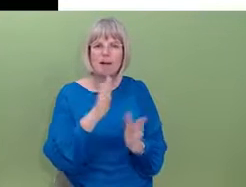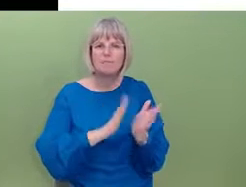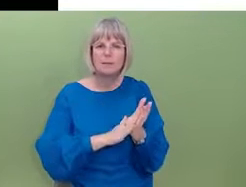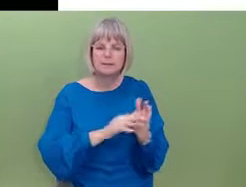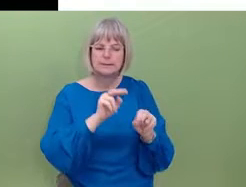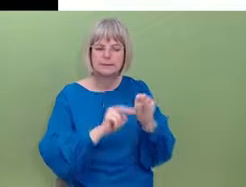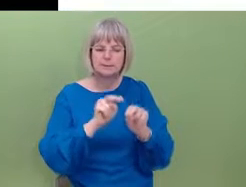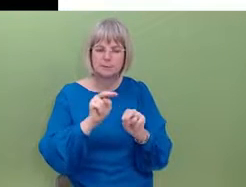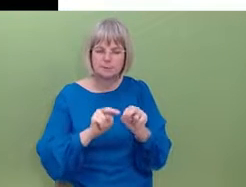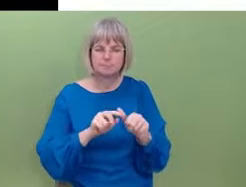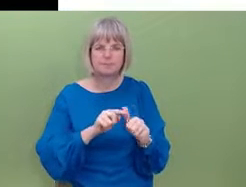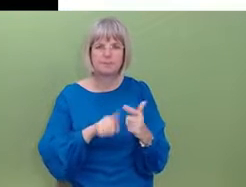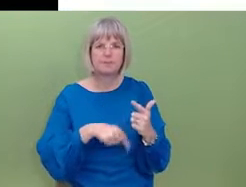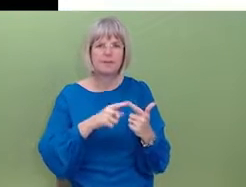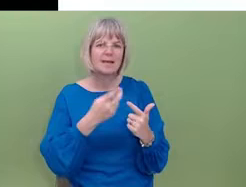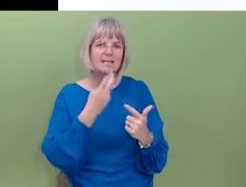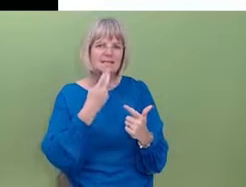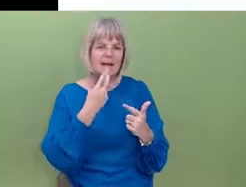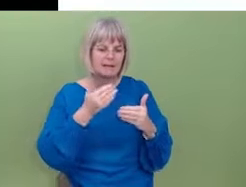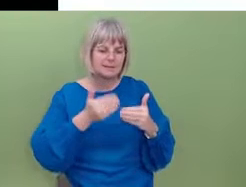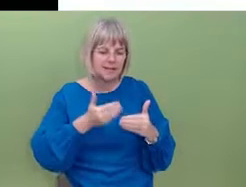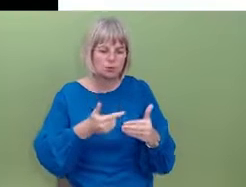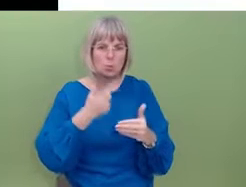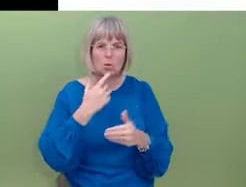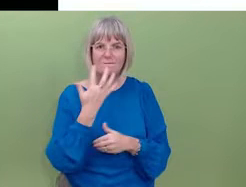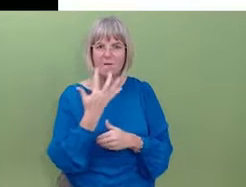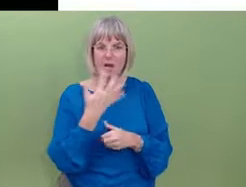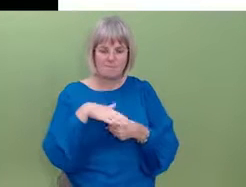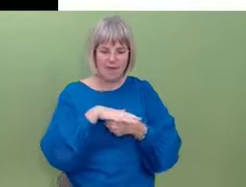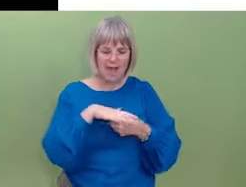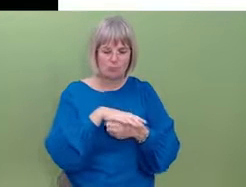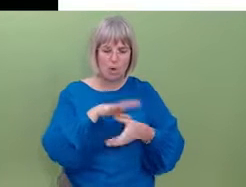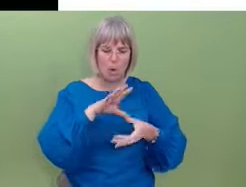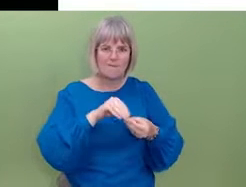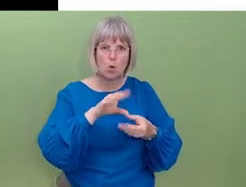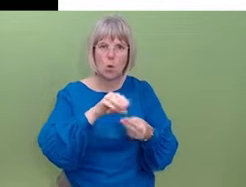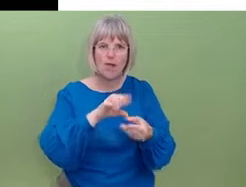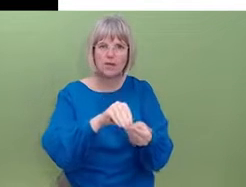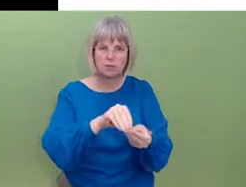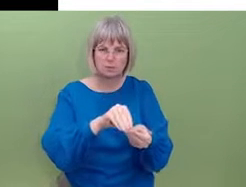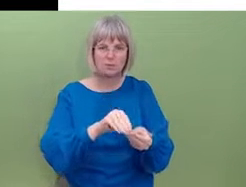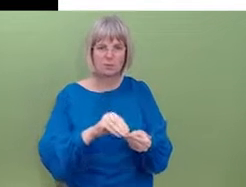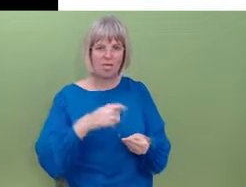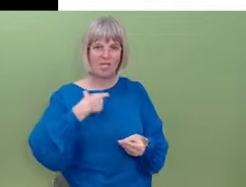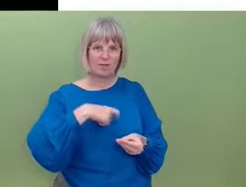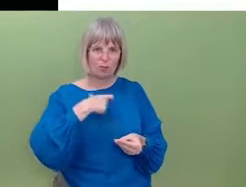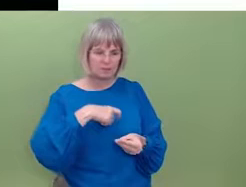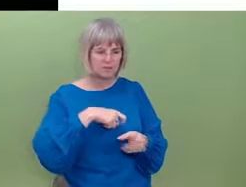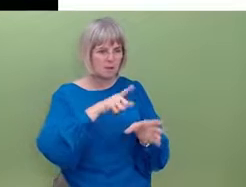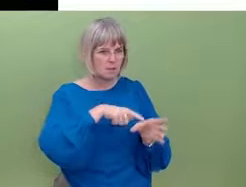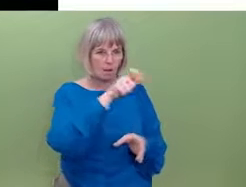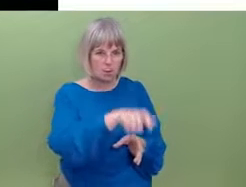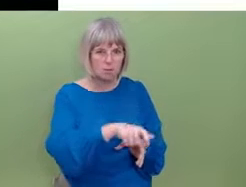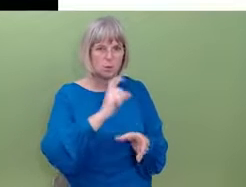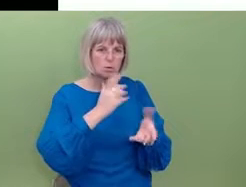would include a 5 areas formulation, where a therapist and a young person would discuss the difficulties in